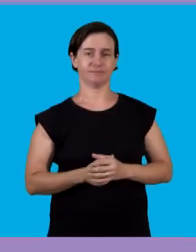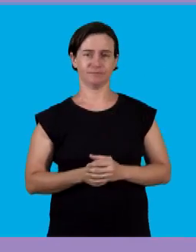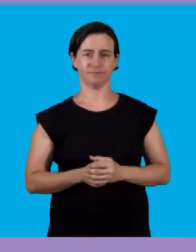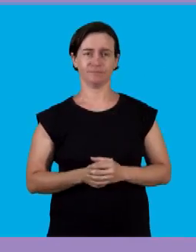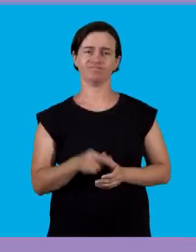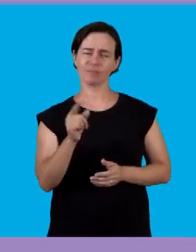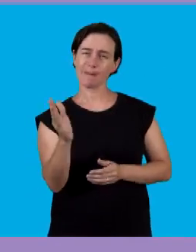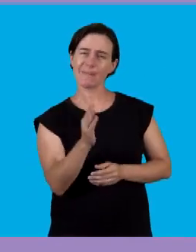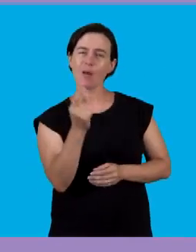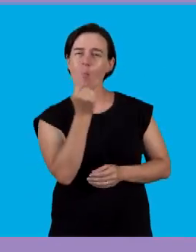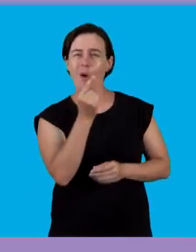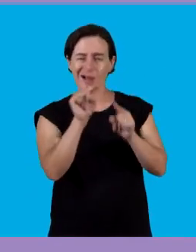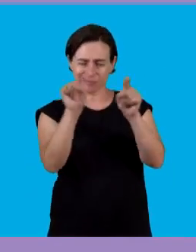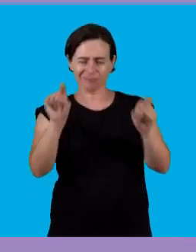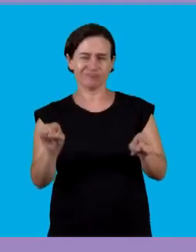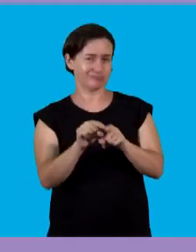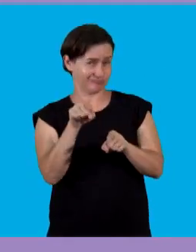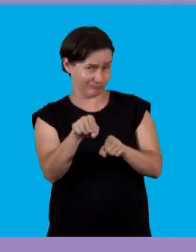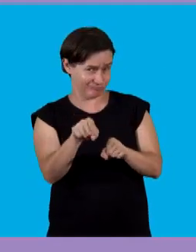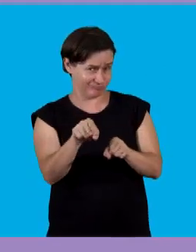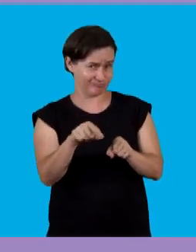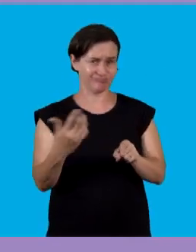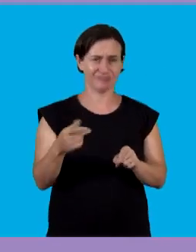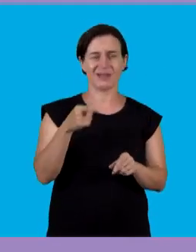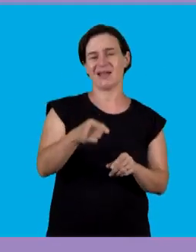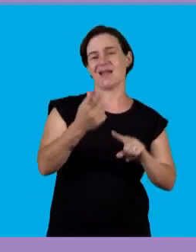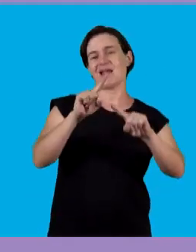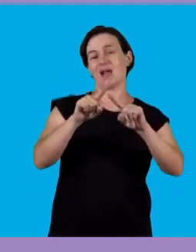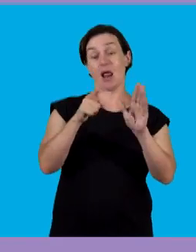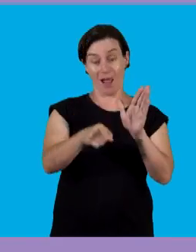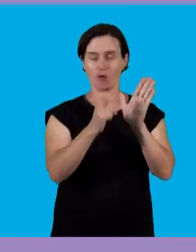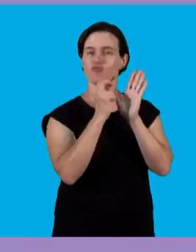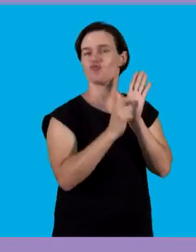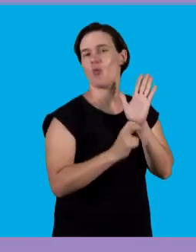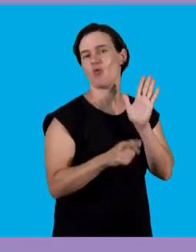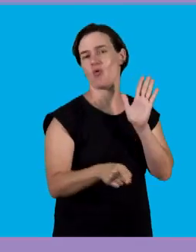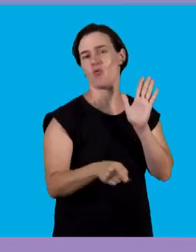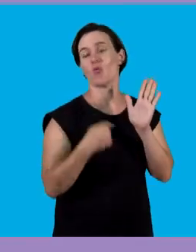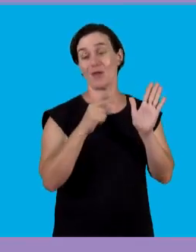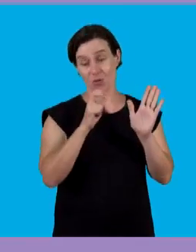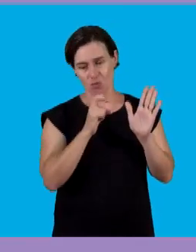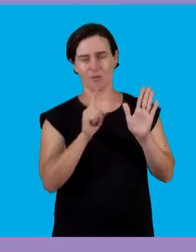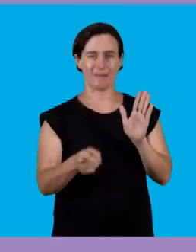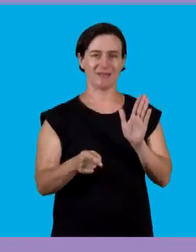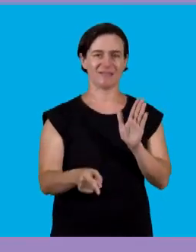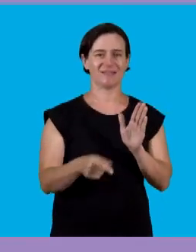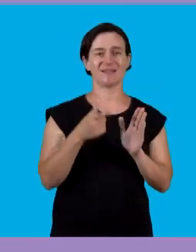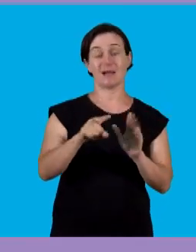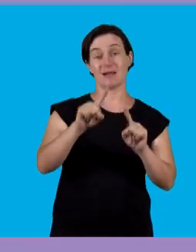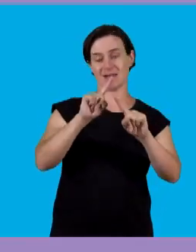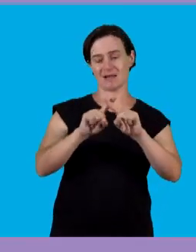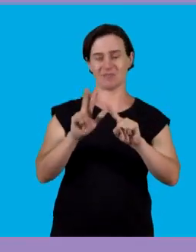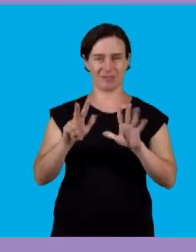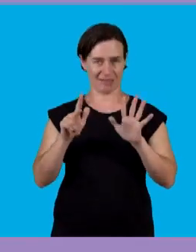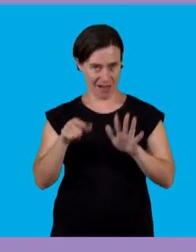and a 9. And in the middle of our flow diagram, we have been given that rule that we are supposed to apply.